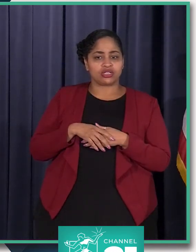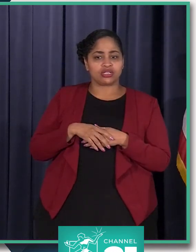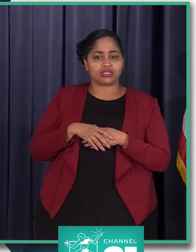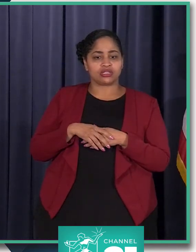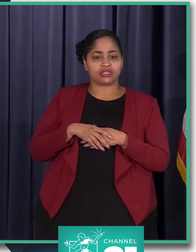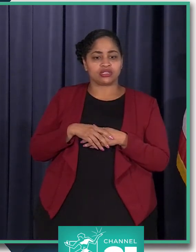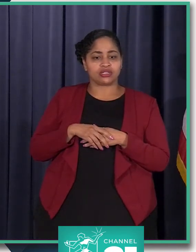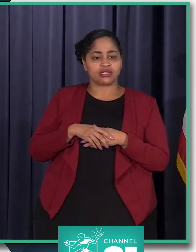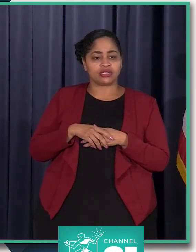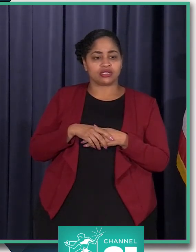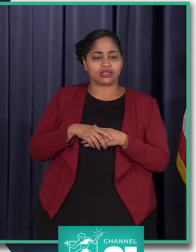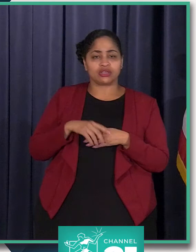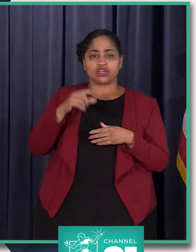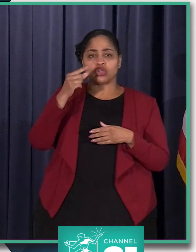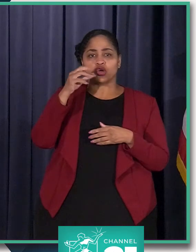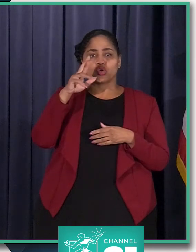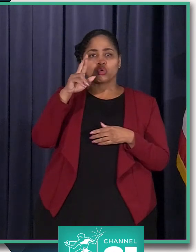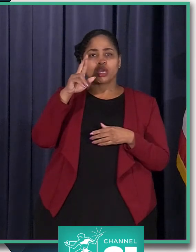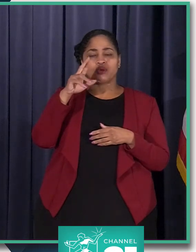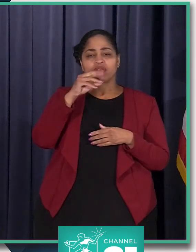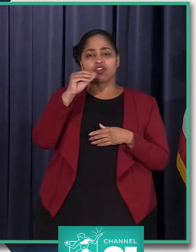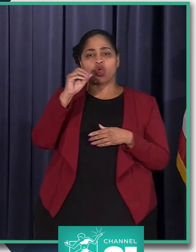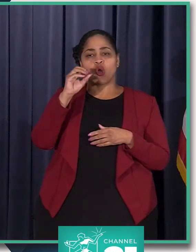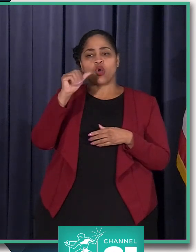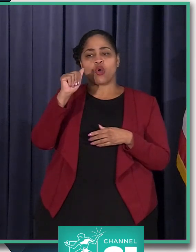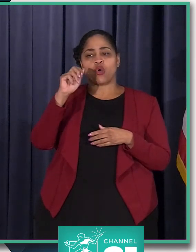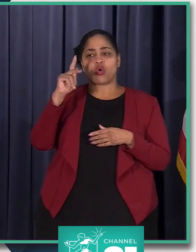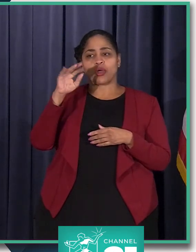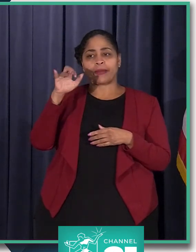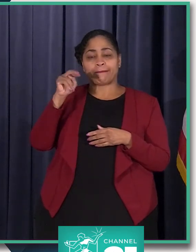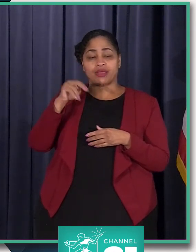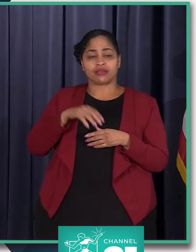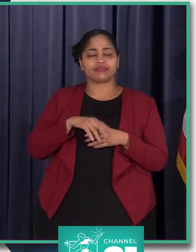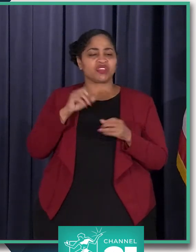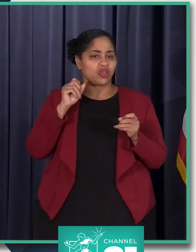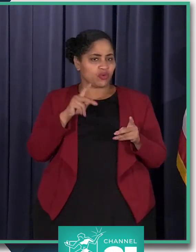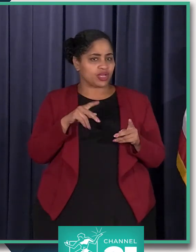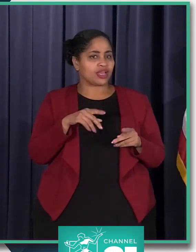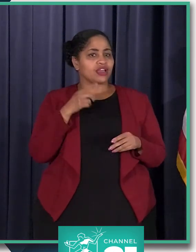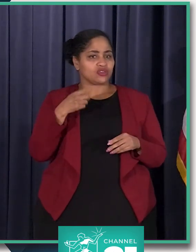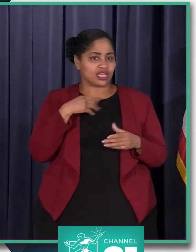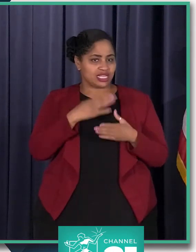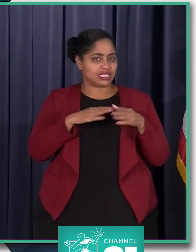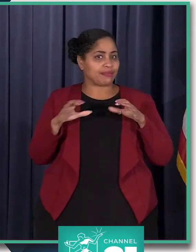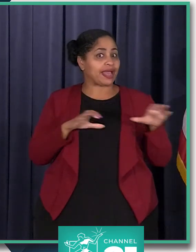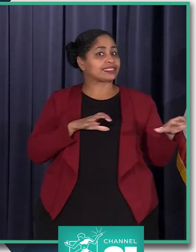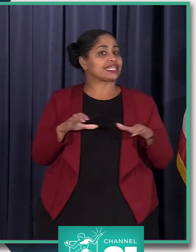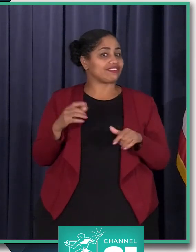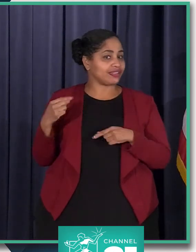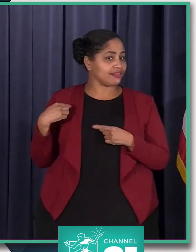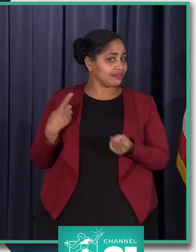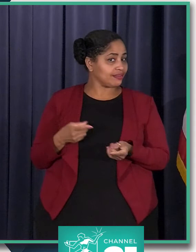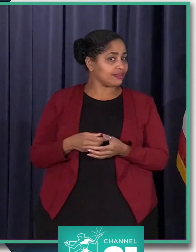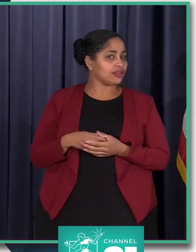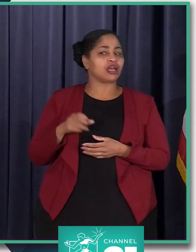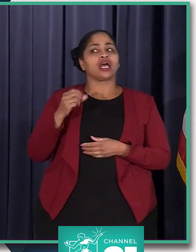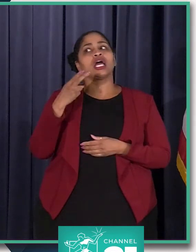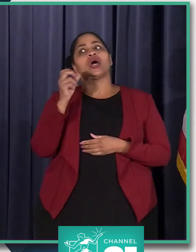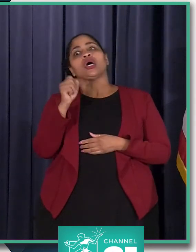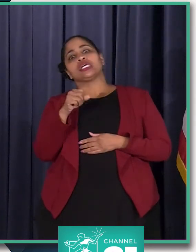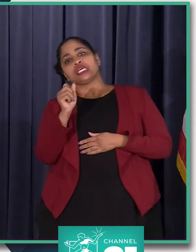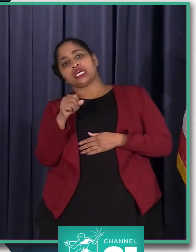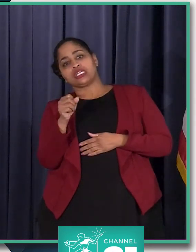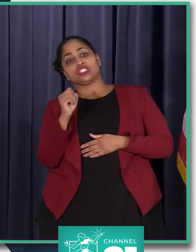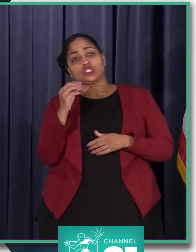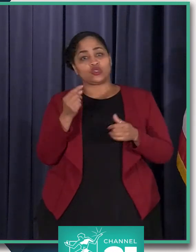What is it? Grand River and Oakman area. Okay. Okay, You've had some activity lately. Oh, yes.